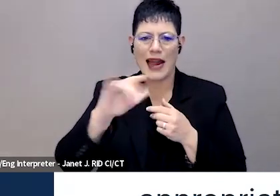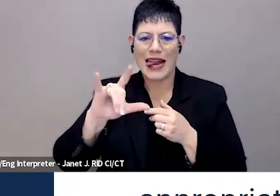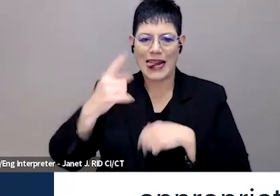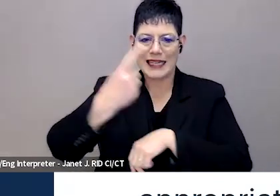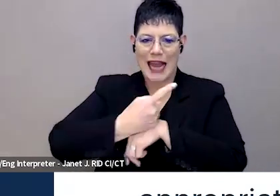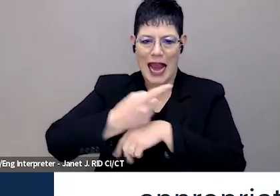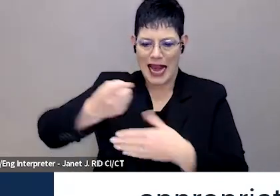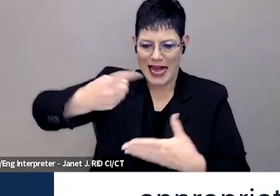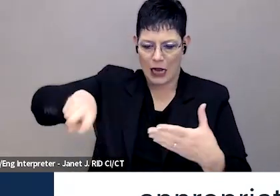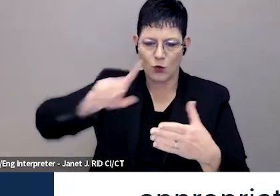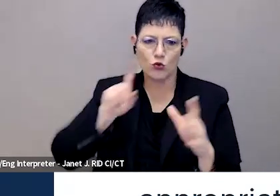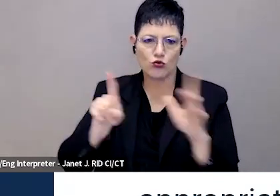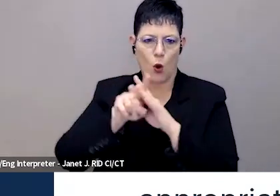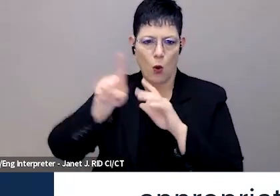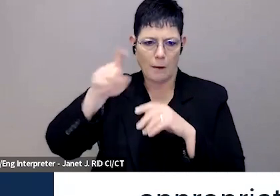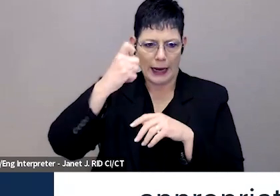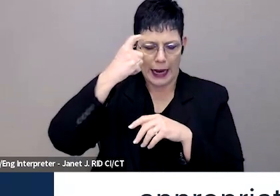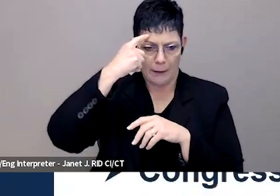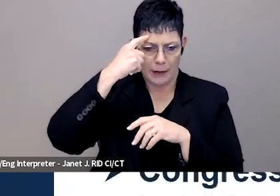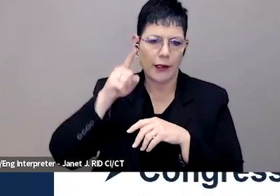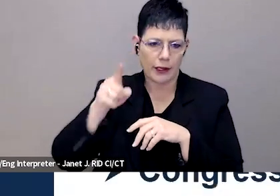place next week. Next slide.